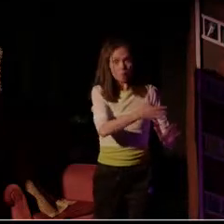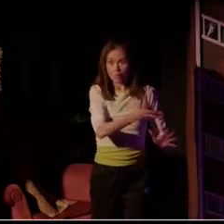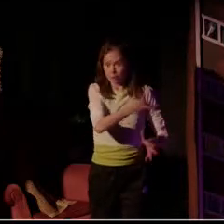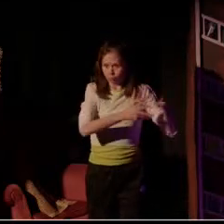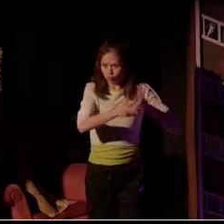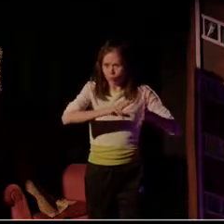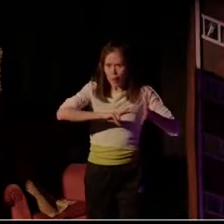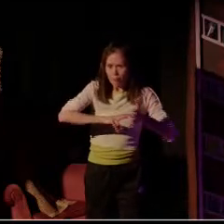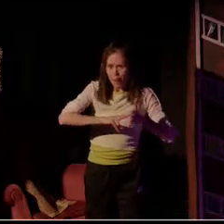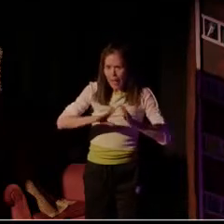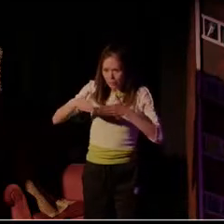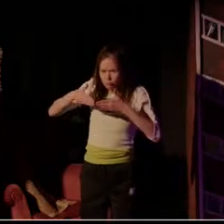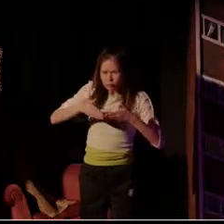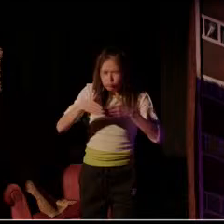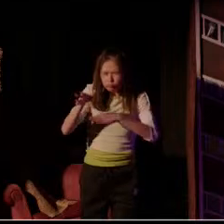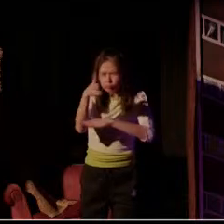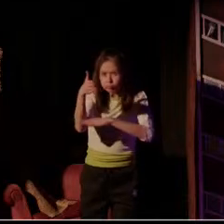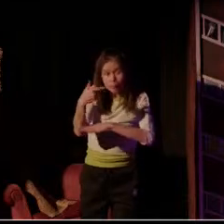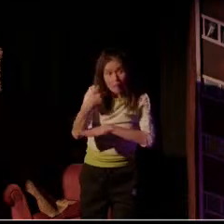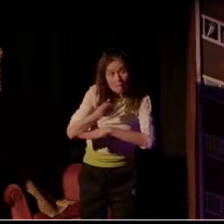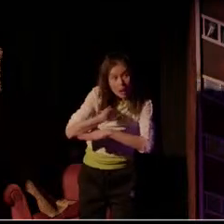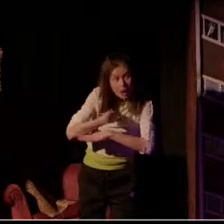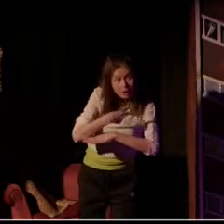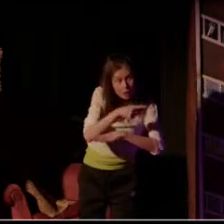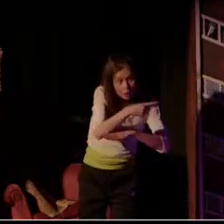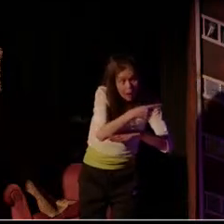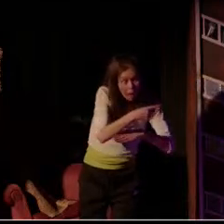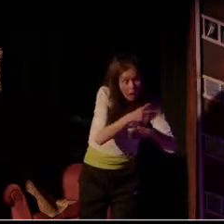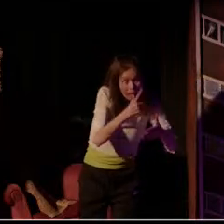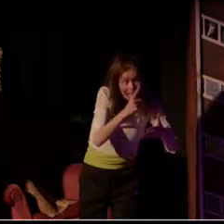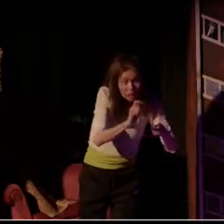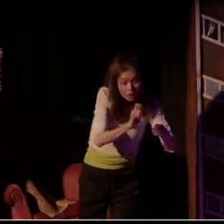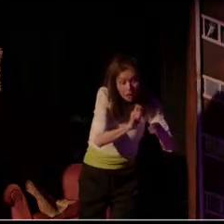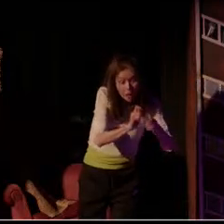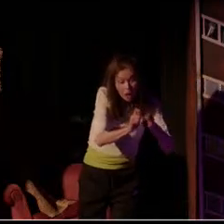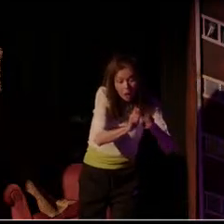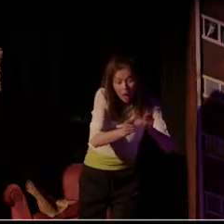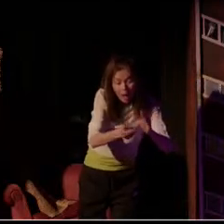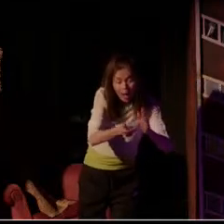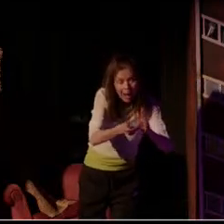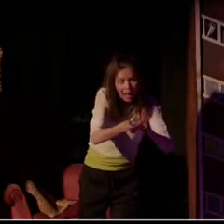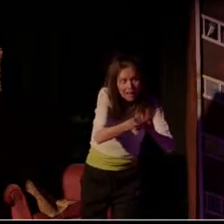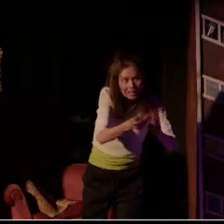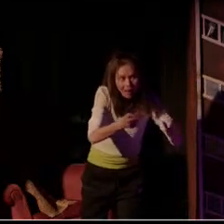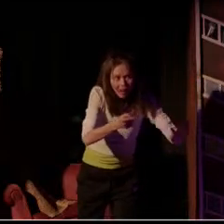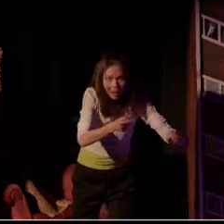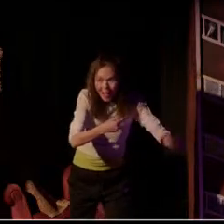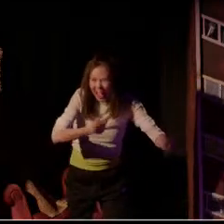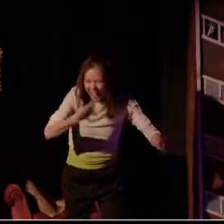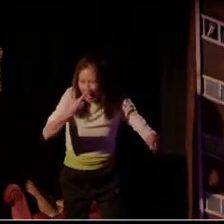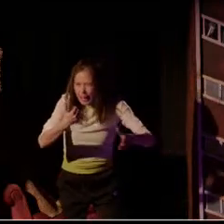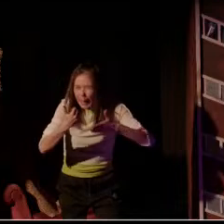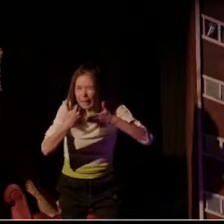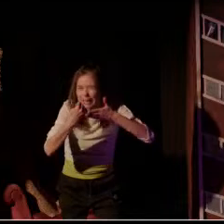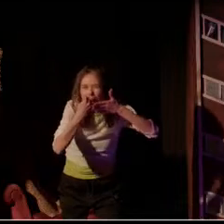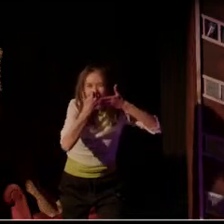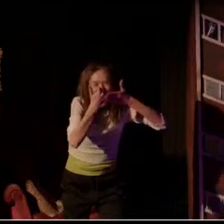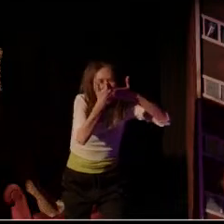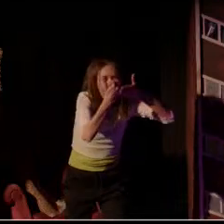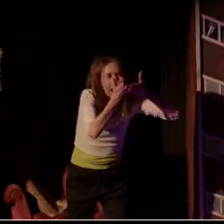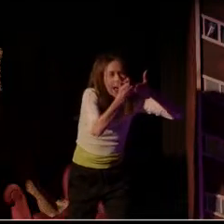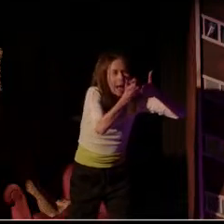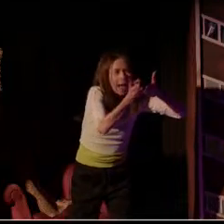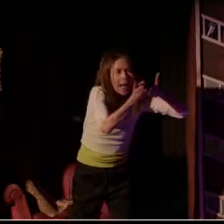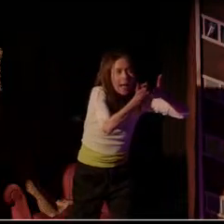plan will bend to alteration, in my honour, I will steer you to such receiving